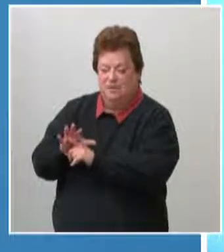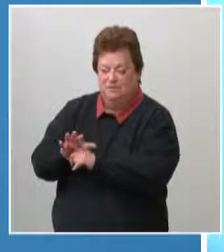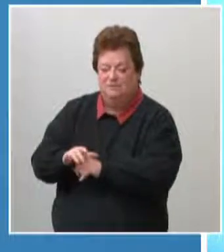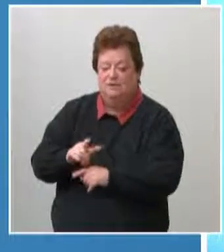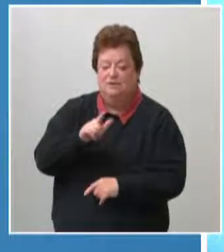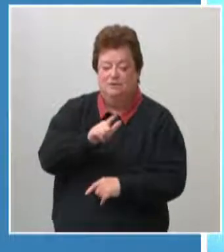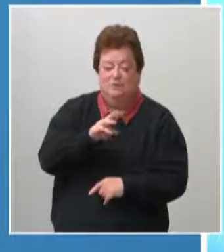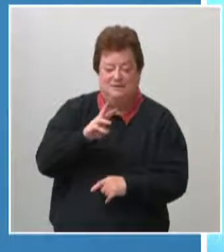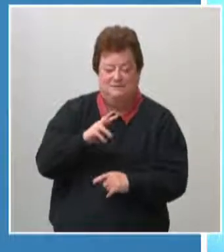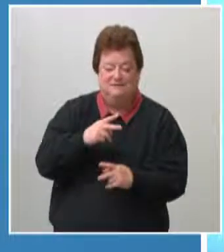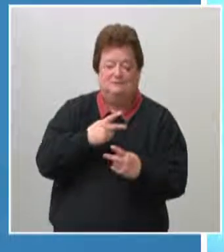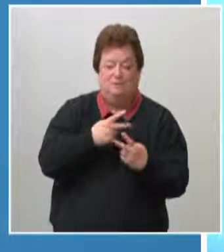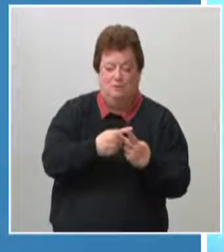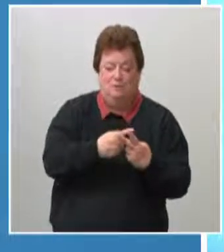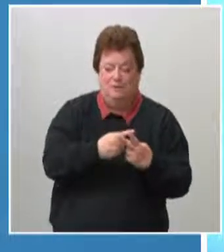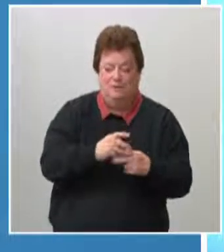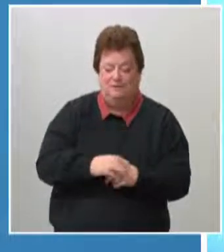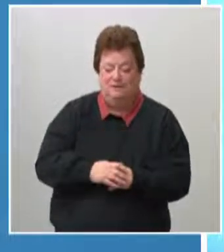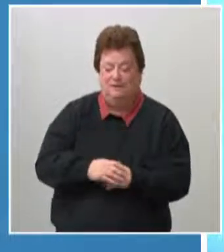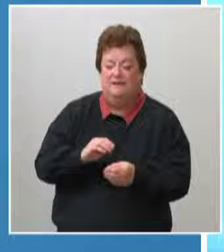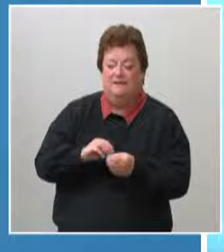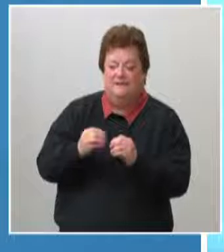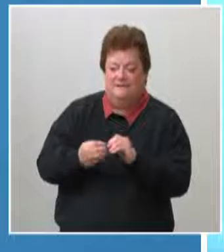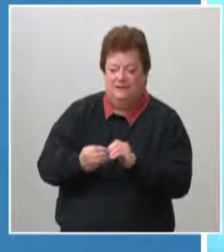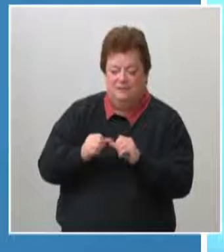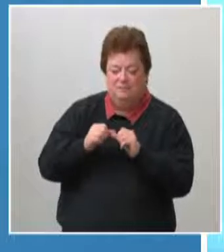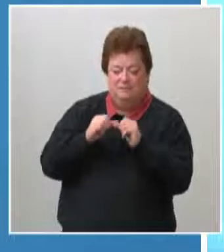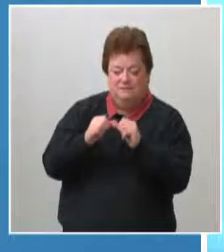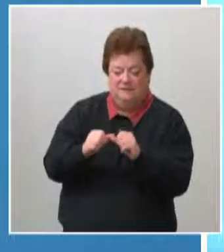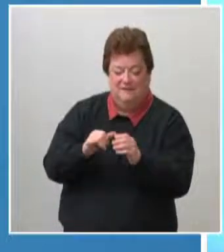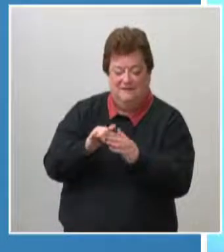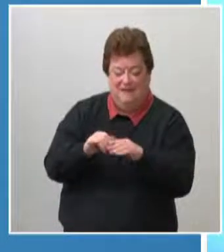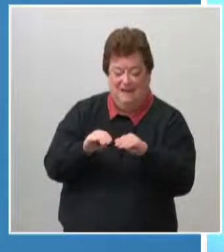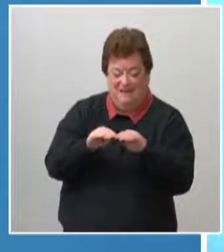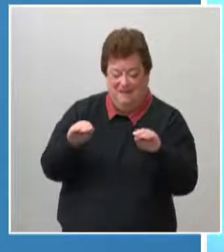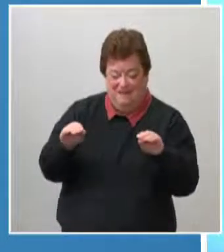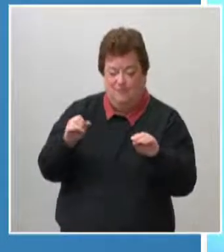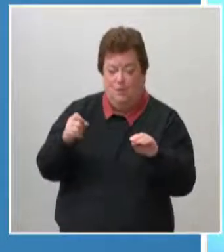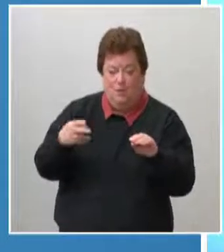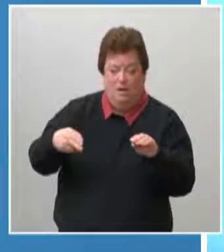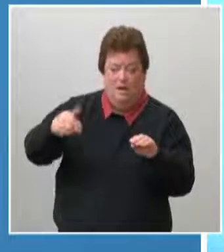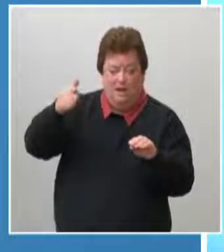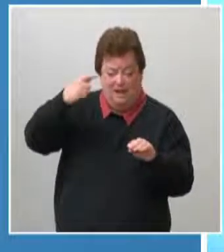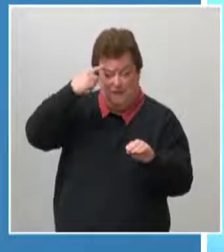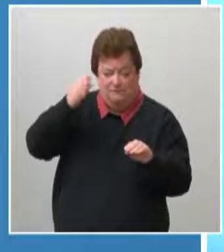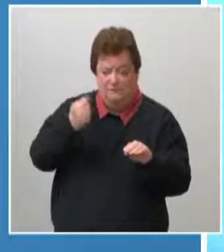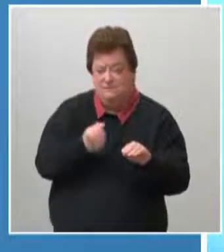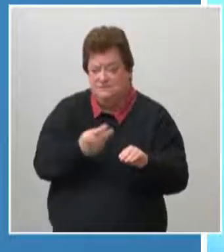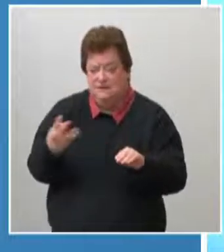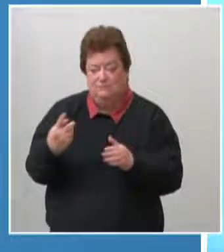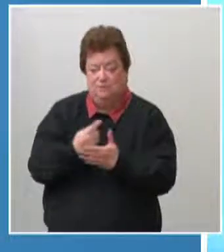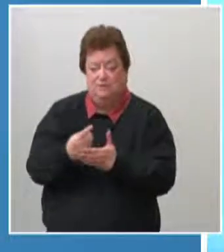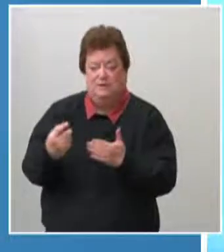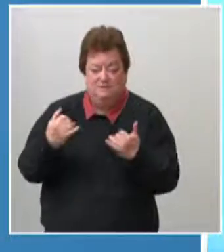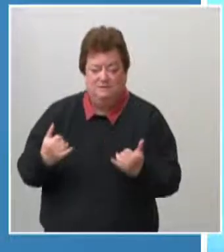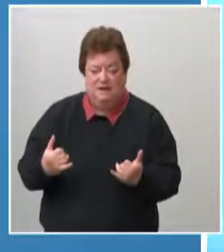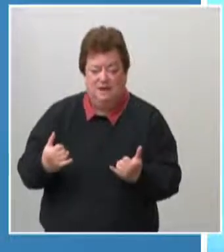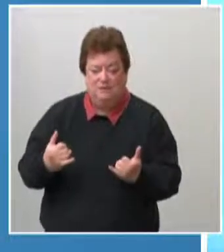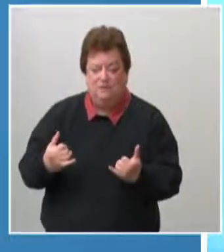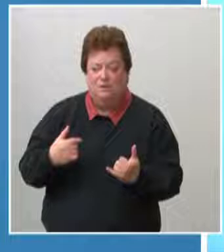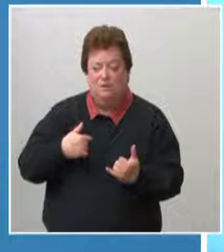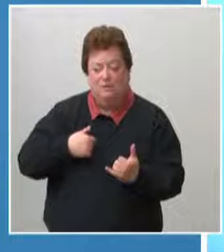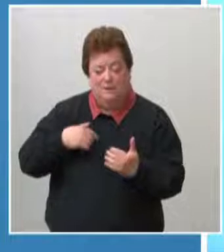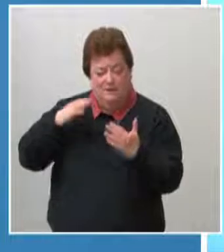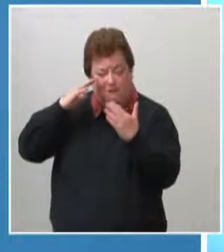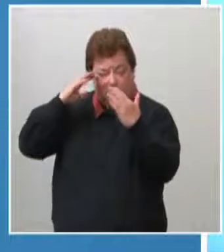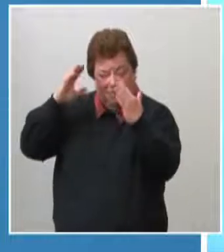quarantined. The numbers have remained at least this level or higher now for several weeks. We are